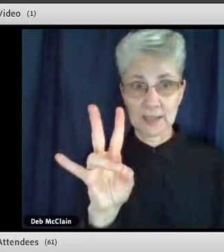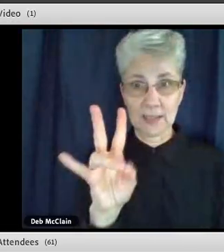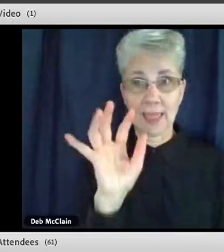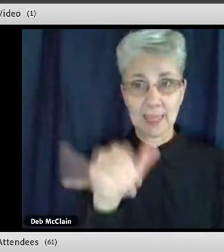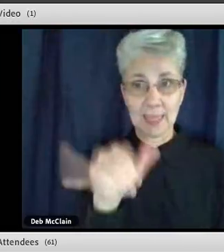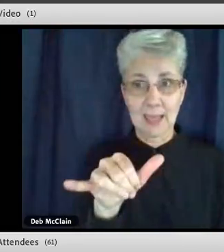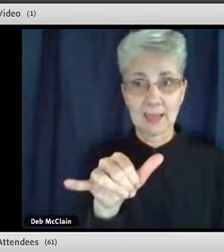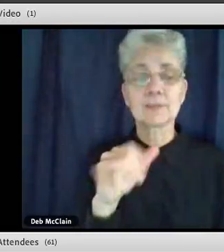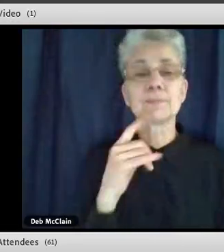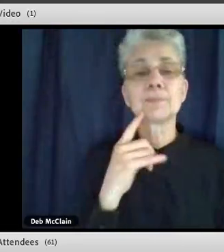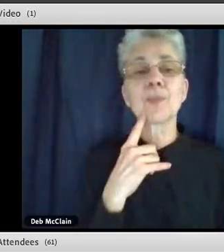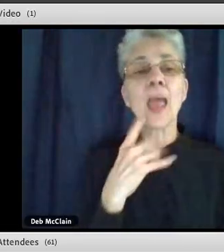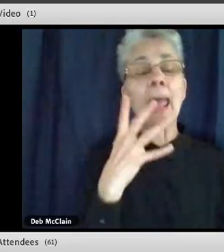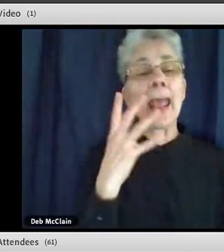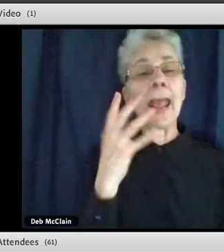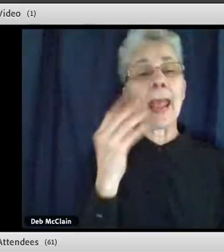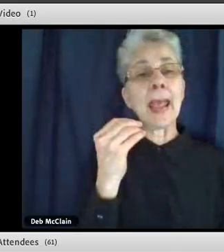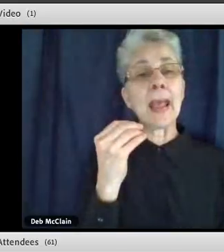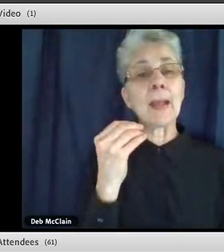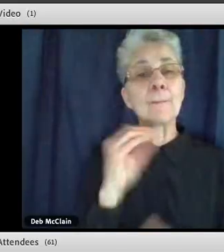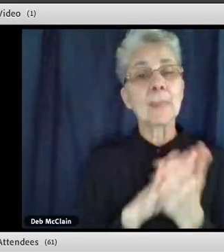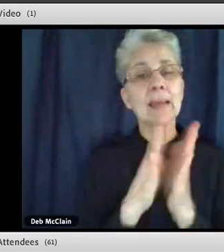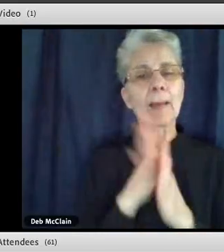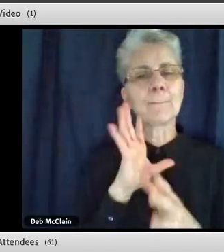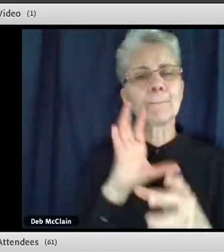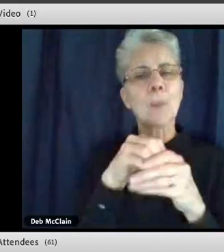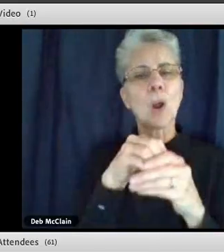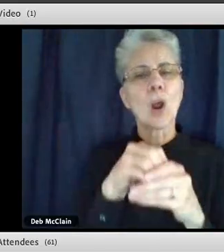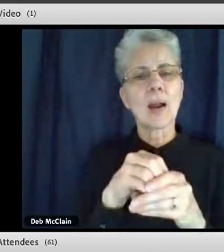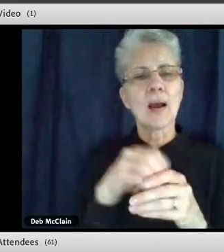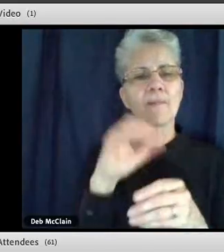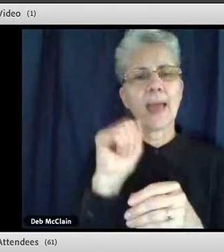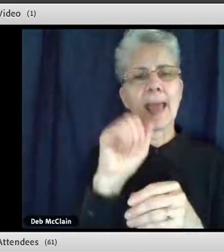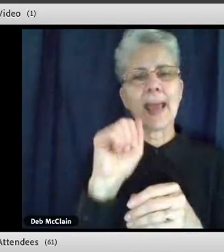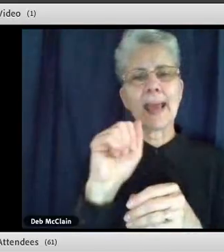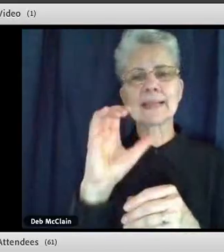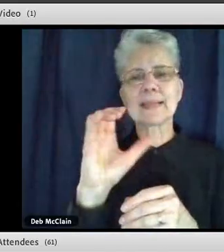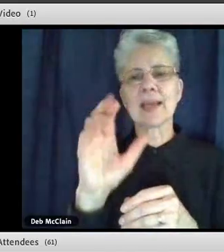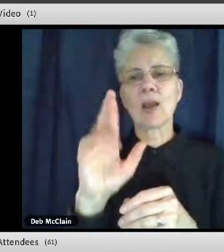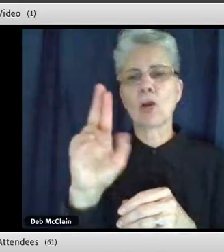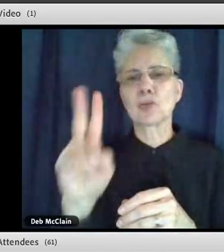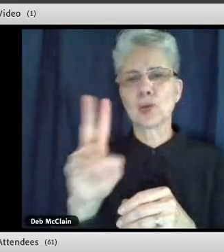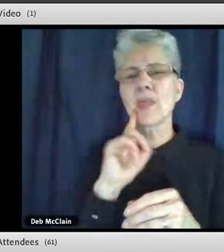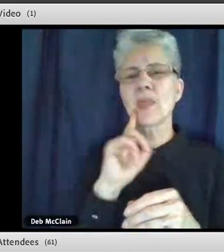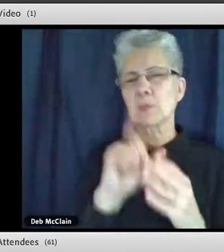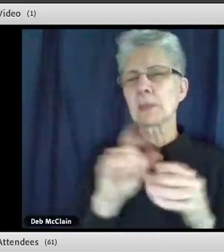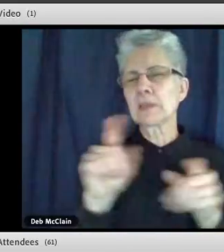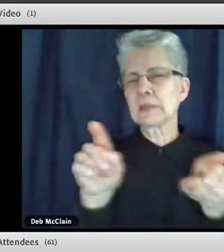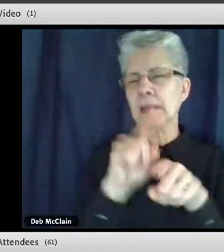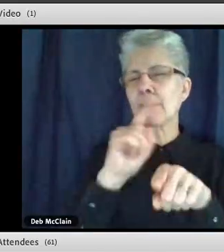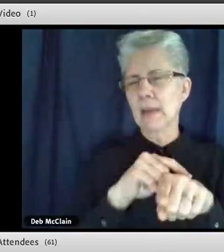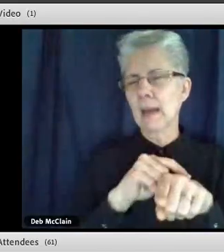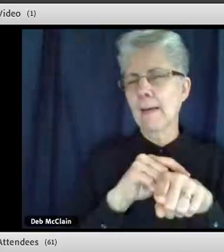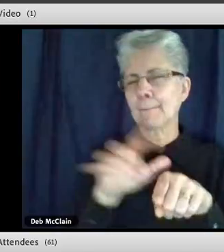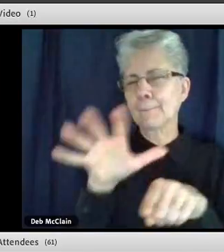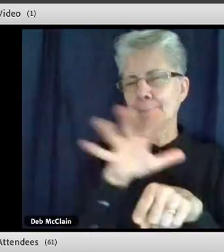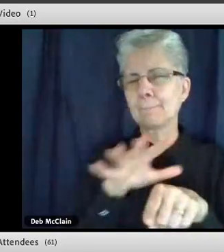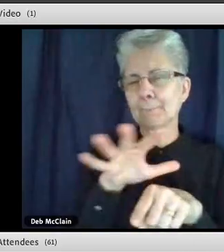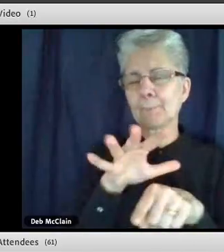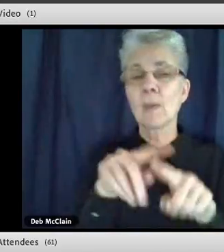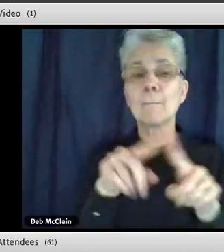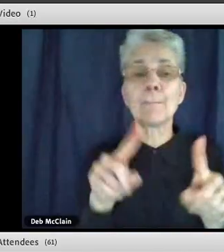and it became part of AACR2 because AACR2 was published around that same time period. But what it